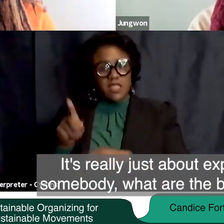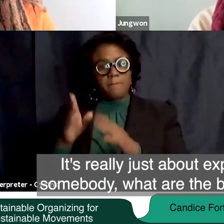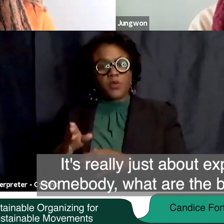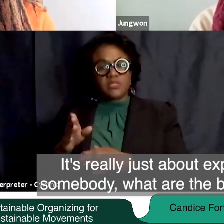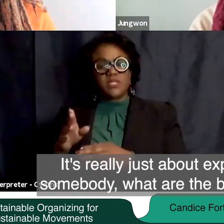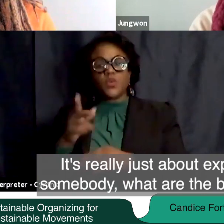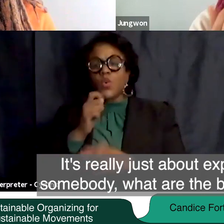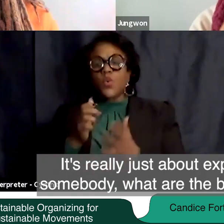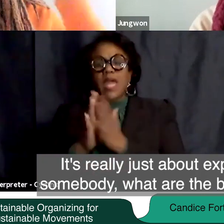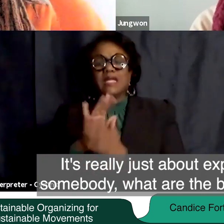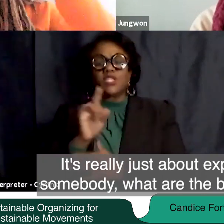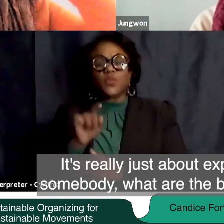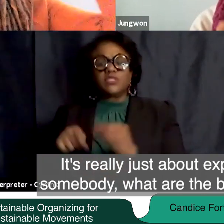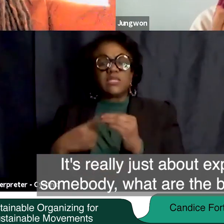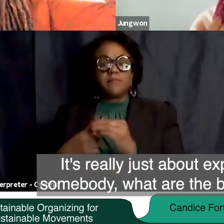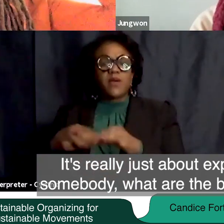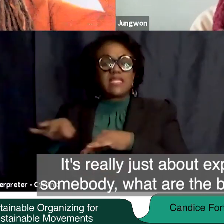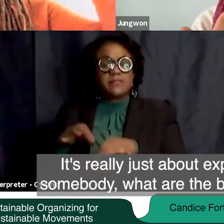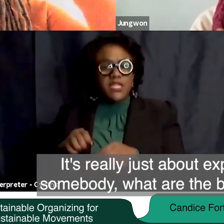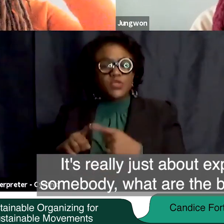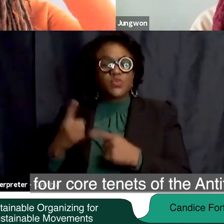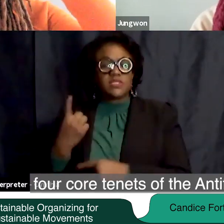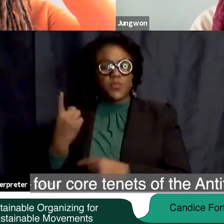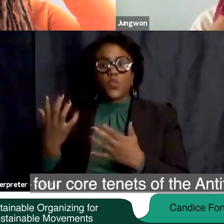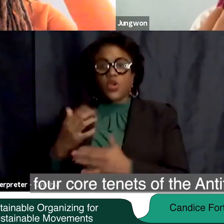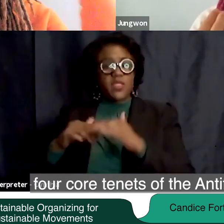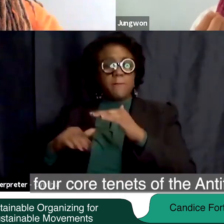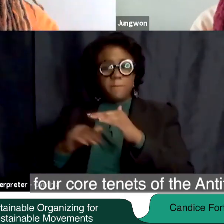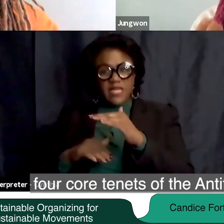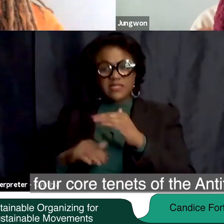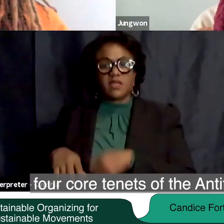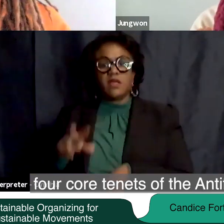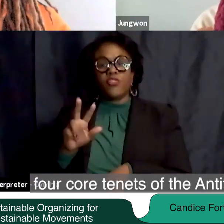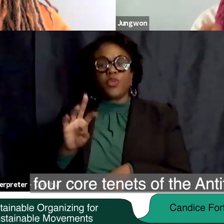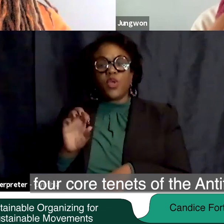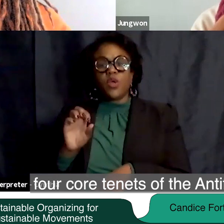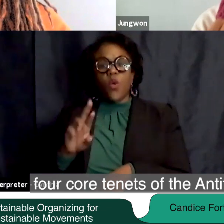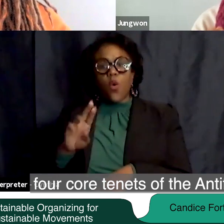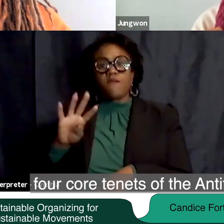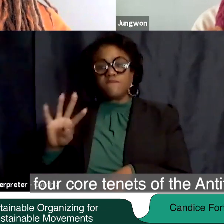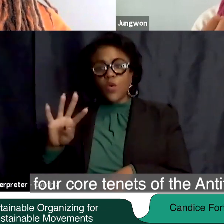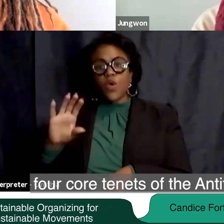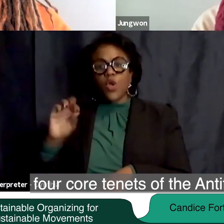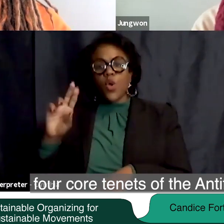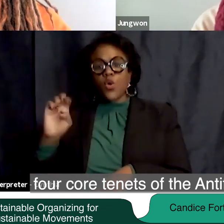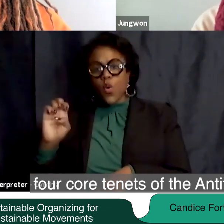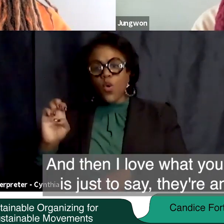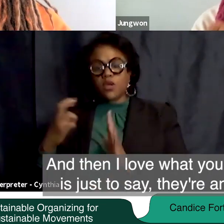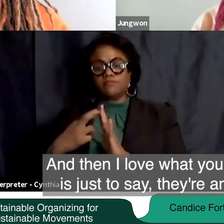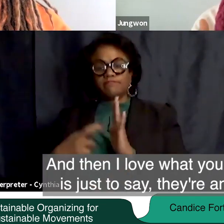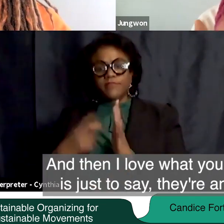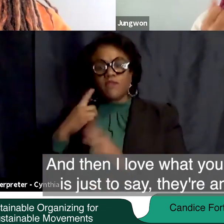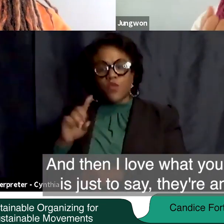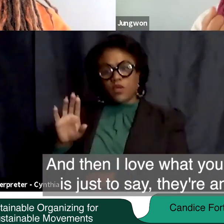about explaining to somebody what are the basic 3 or 4 core tenets of the Antifa movement.